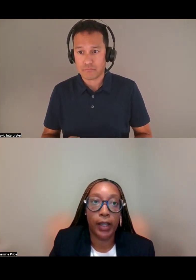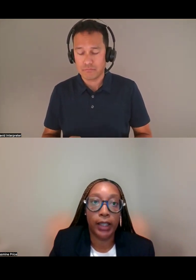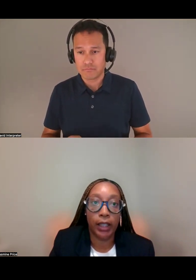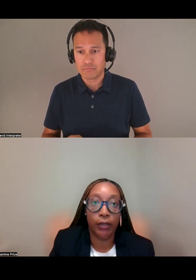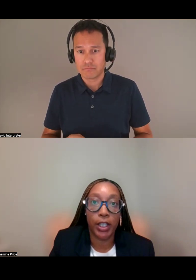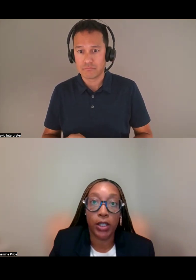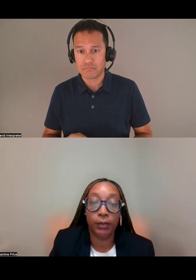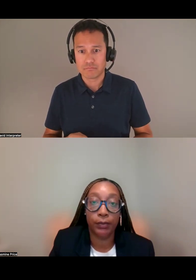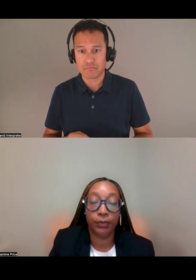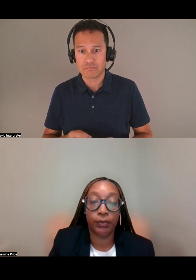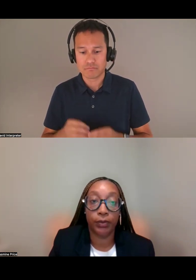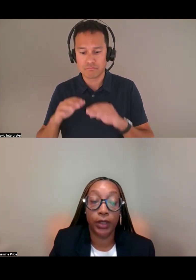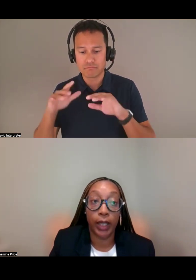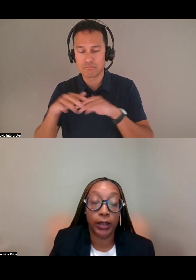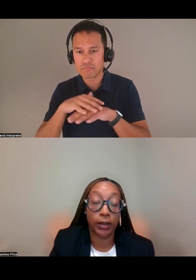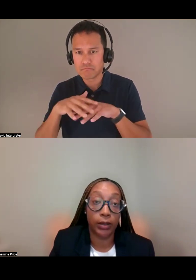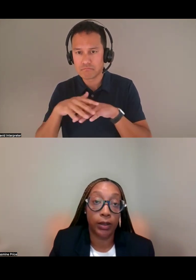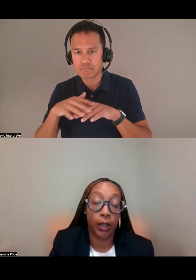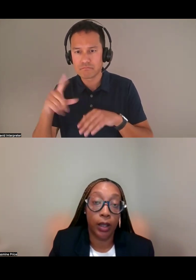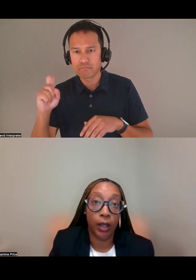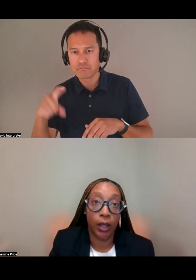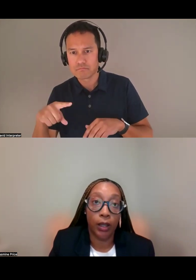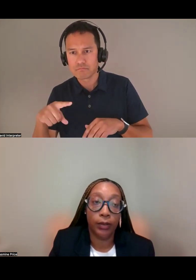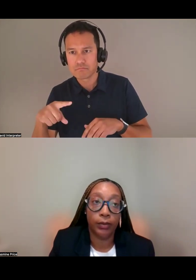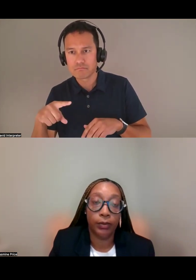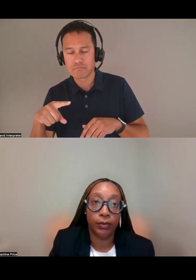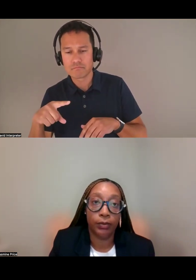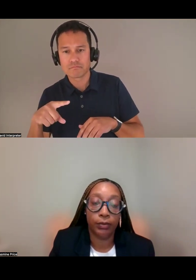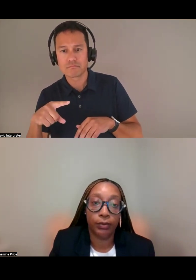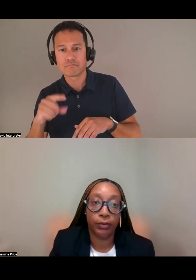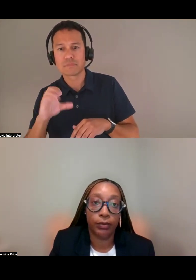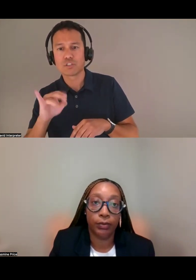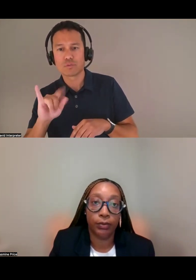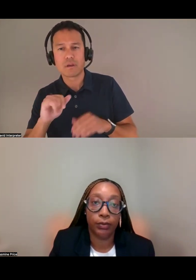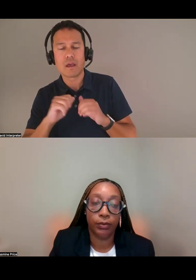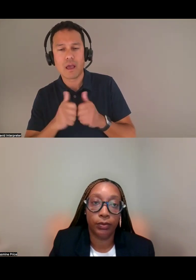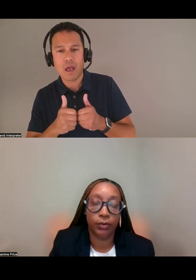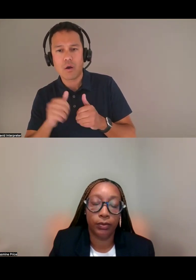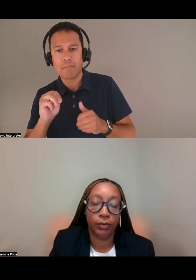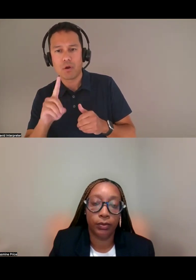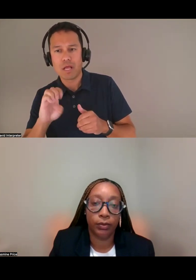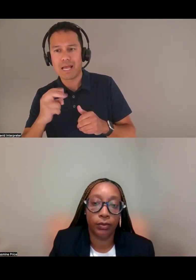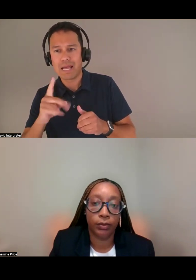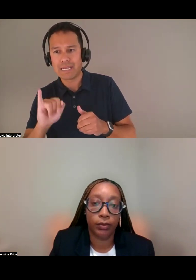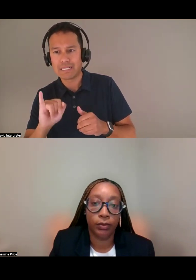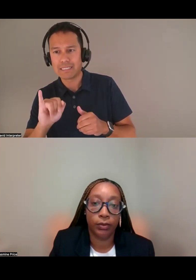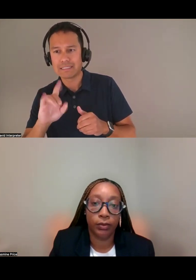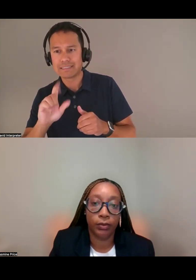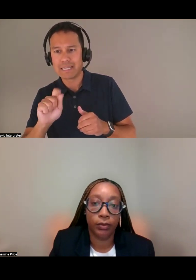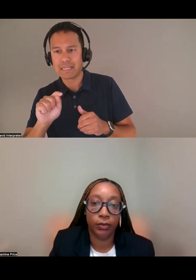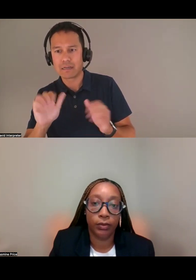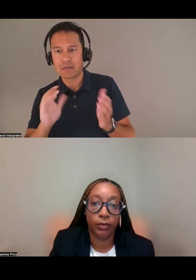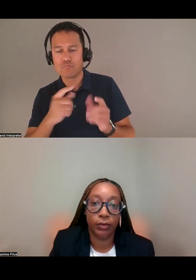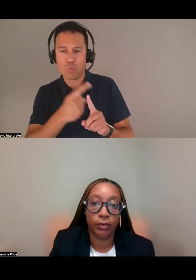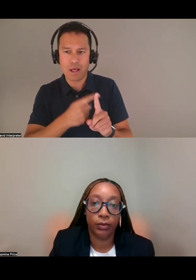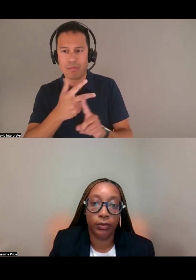Yeah, And your you have contact another information. question. Yes. How does Maryland EHDI data for 136 compare with the national data